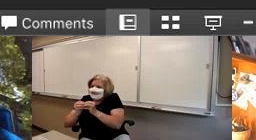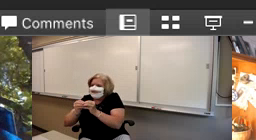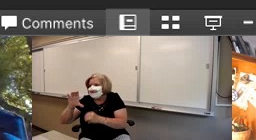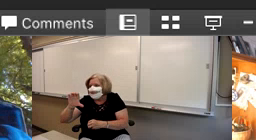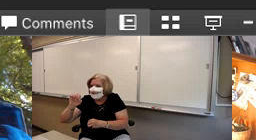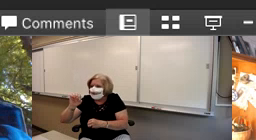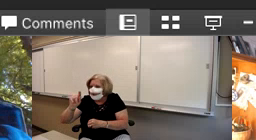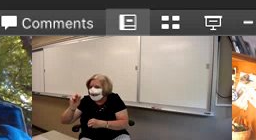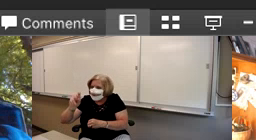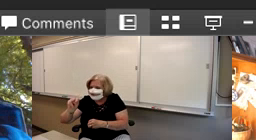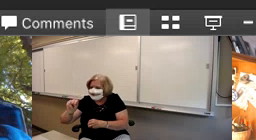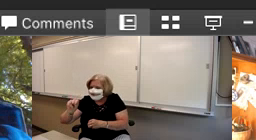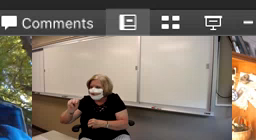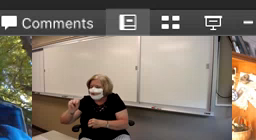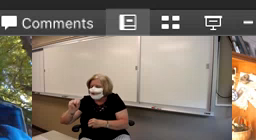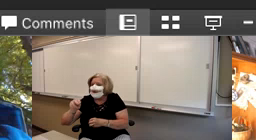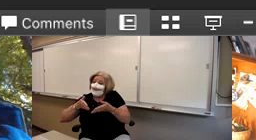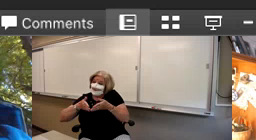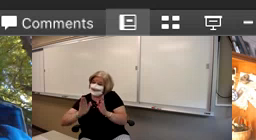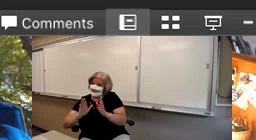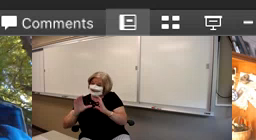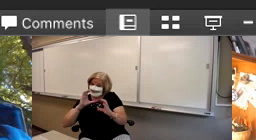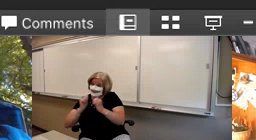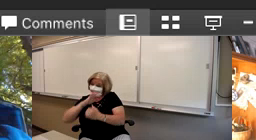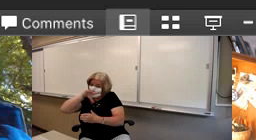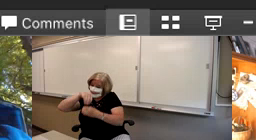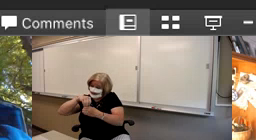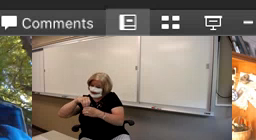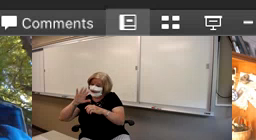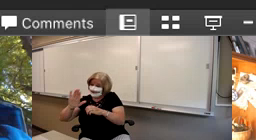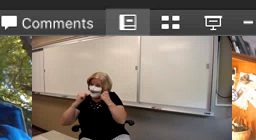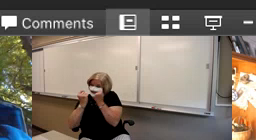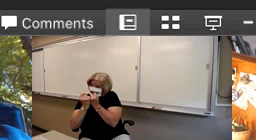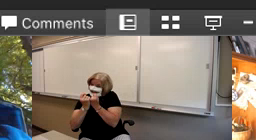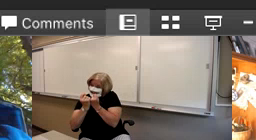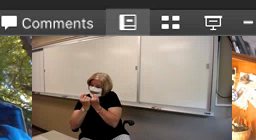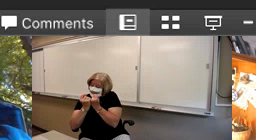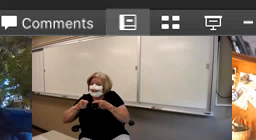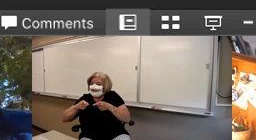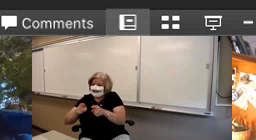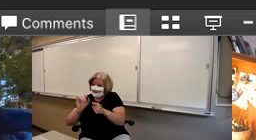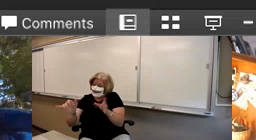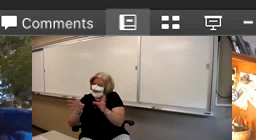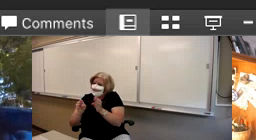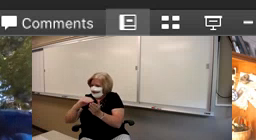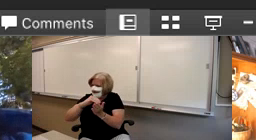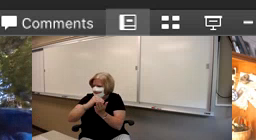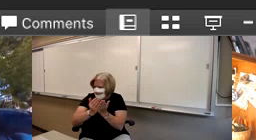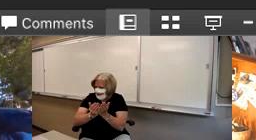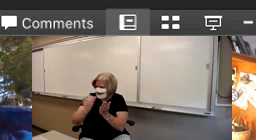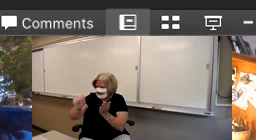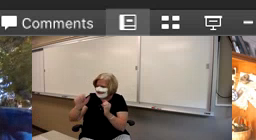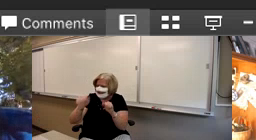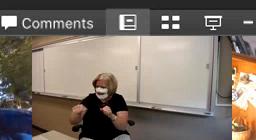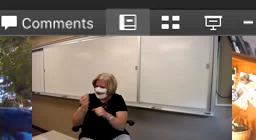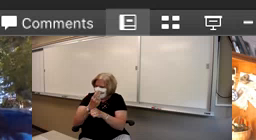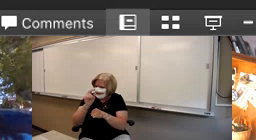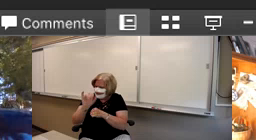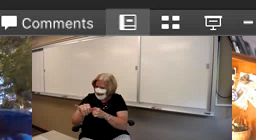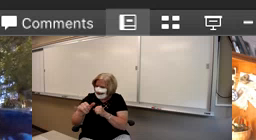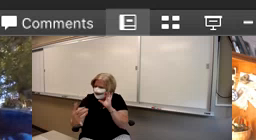you, and it also allows communication within your team. So while there's that meeting component that you can use, right,